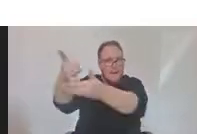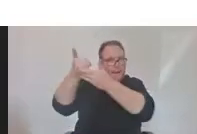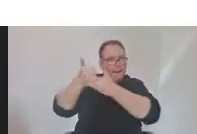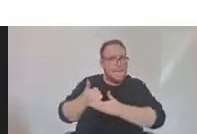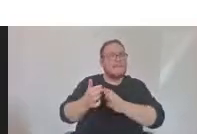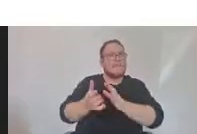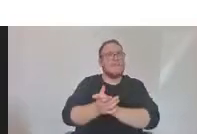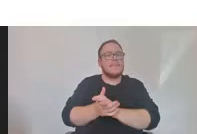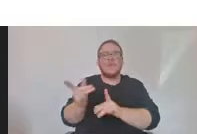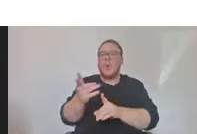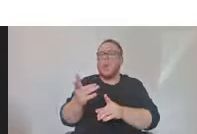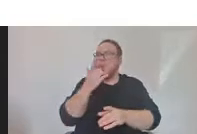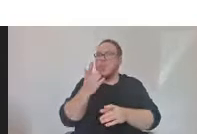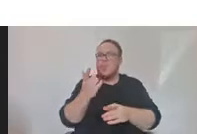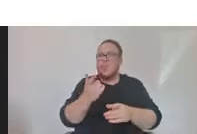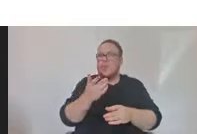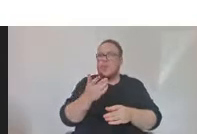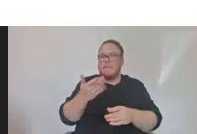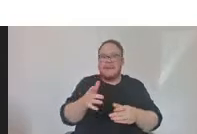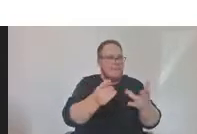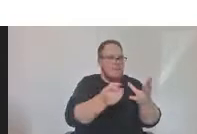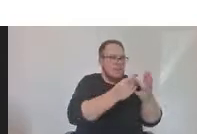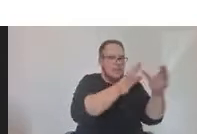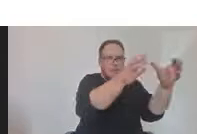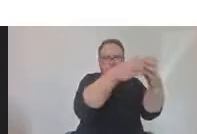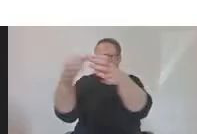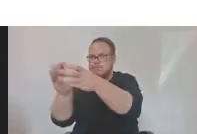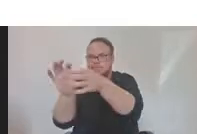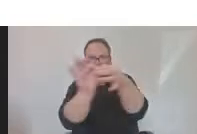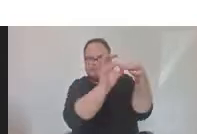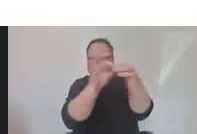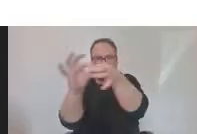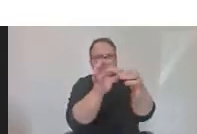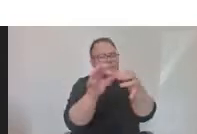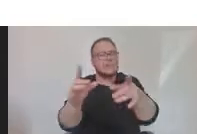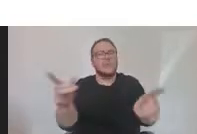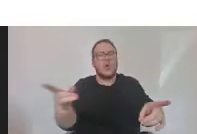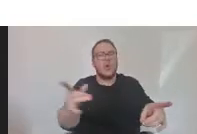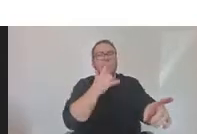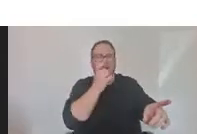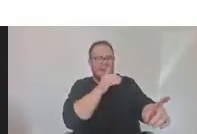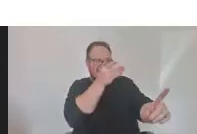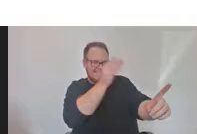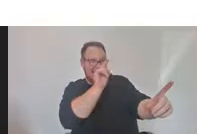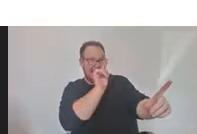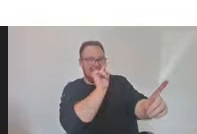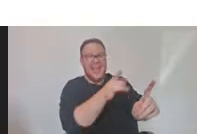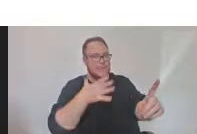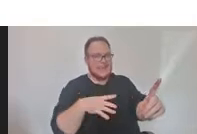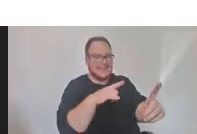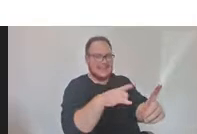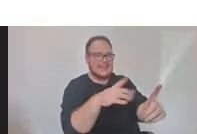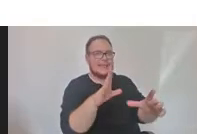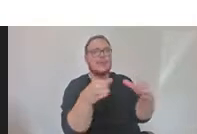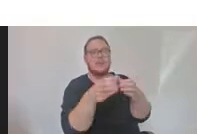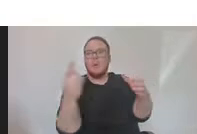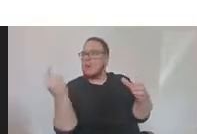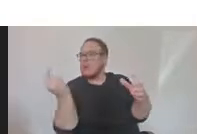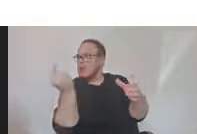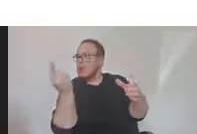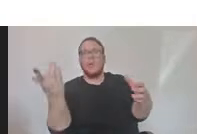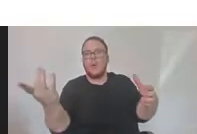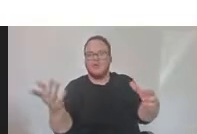deployment. So we could identify the problem, we could find a target for where to set up a pop-up, and we could deploy a team, and we just did this over and